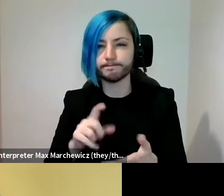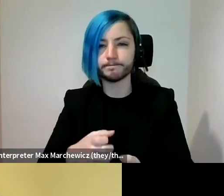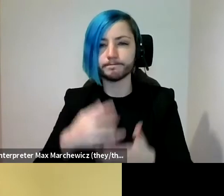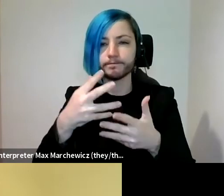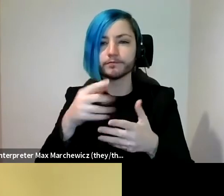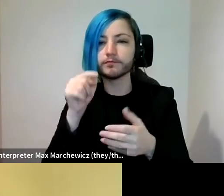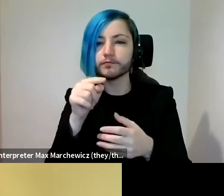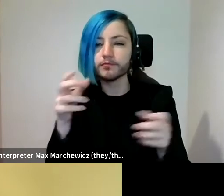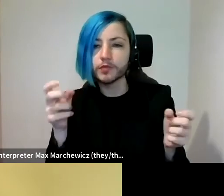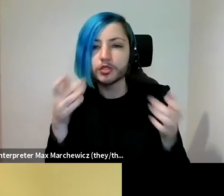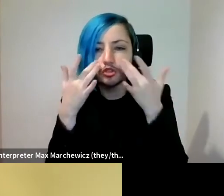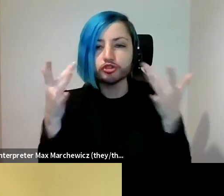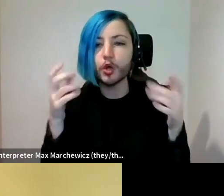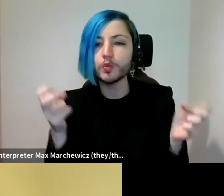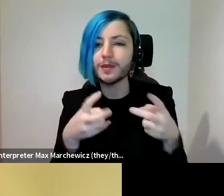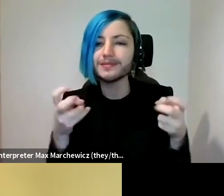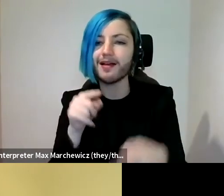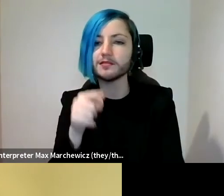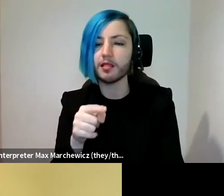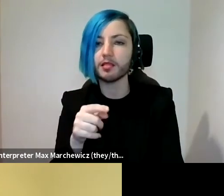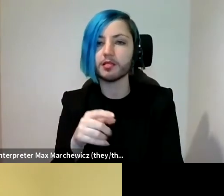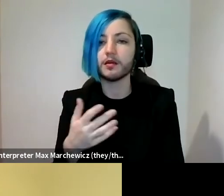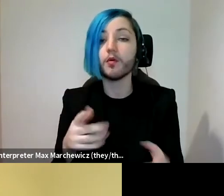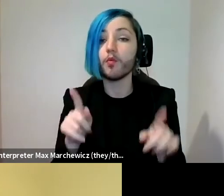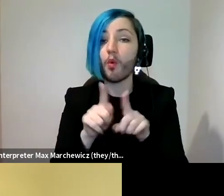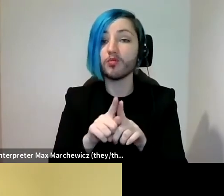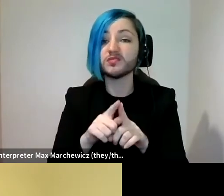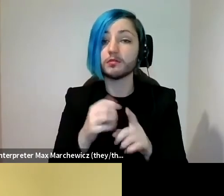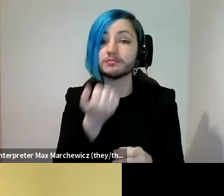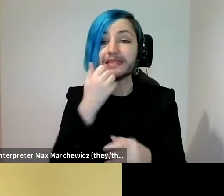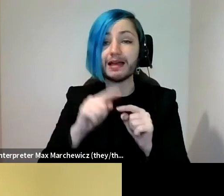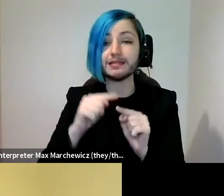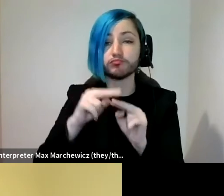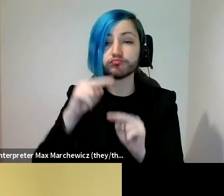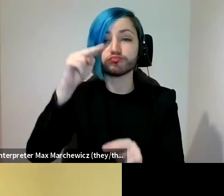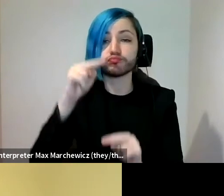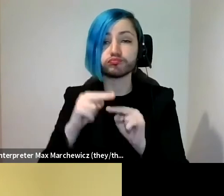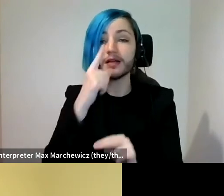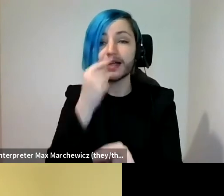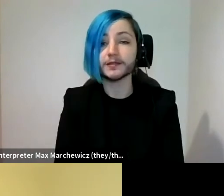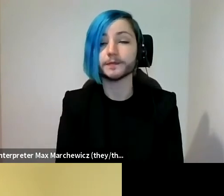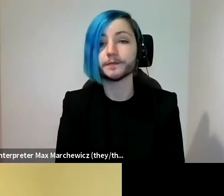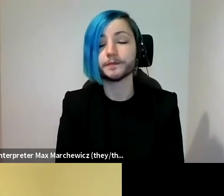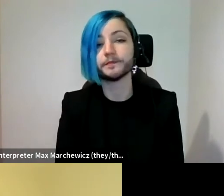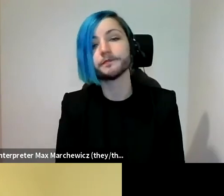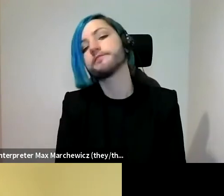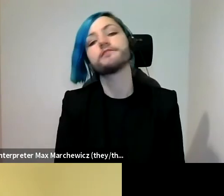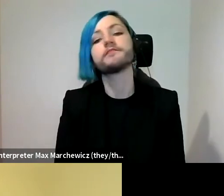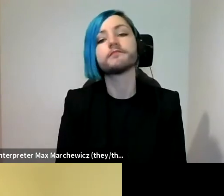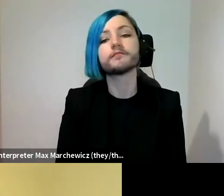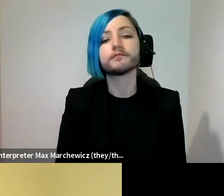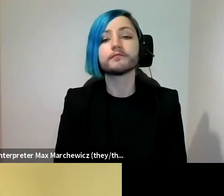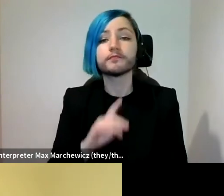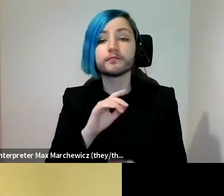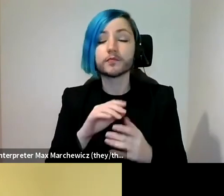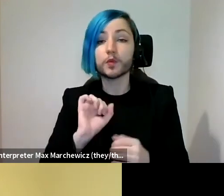you can show or hide subtitles or change the subtitle settings. There will be an opportunity for me to read out